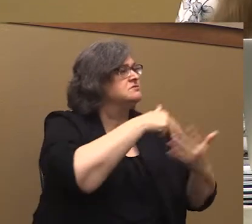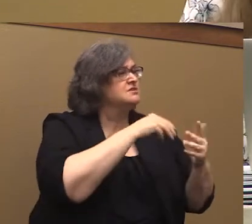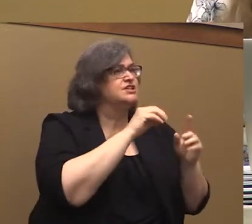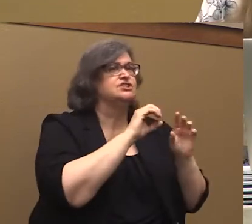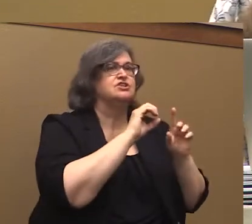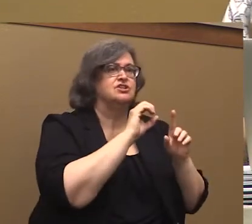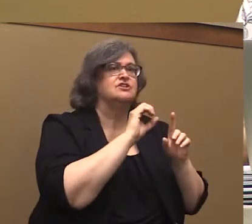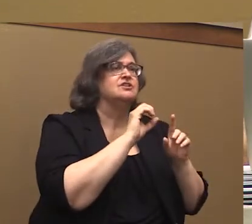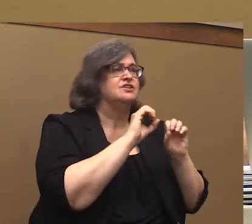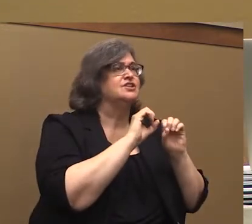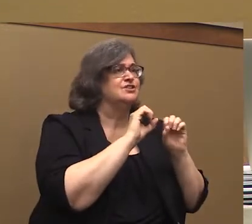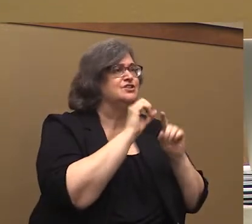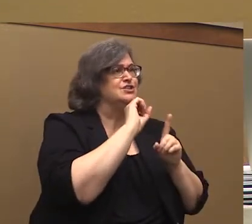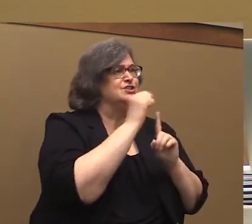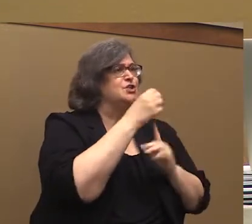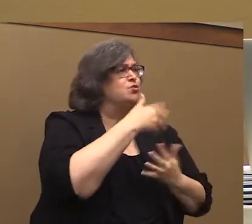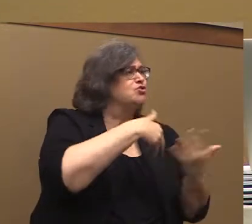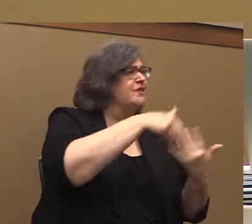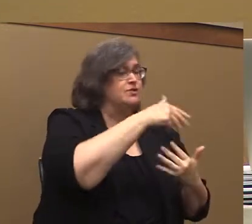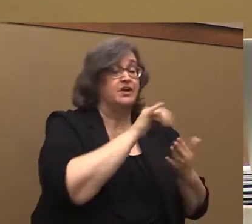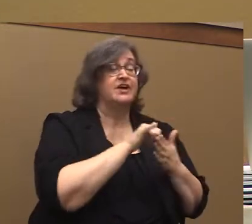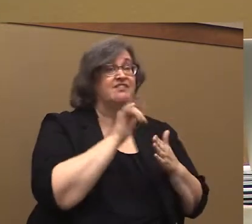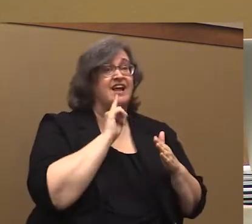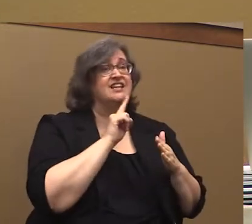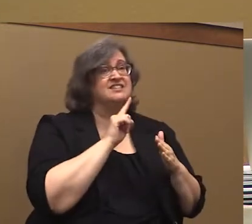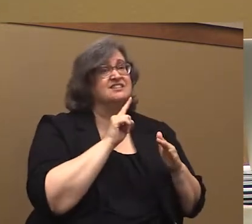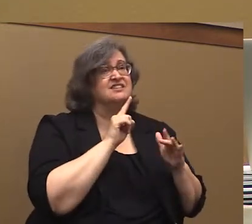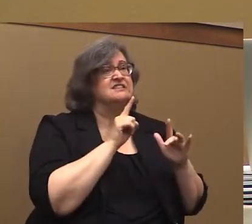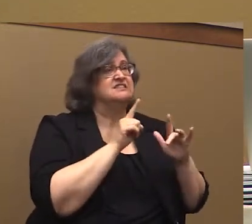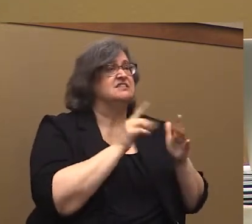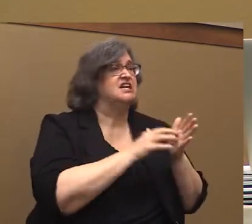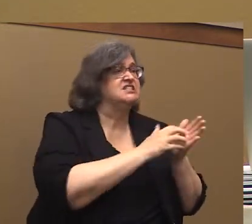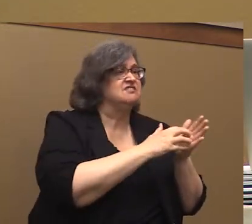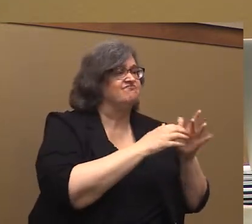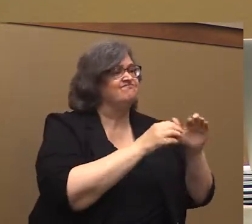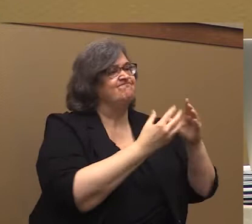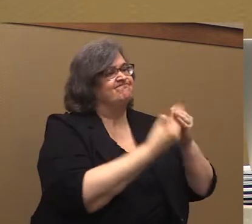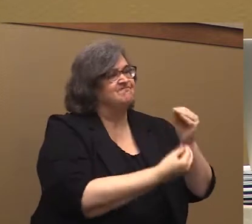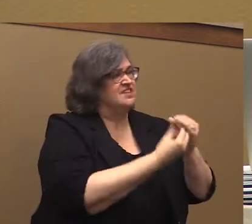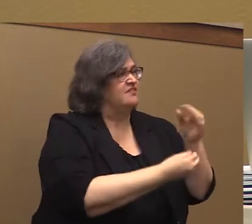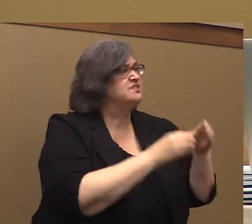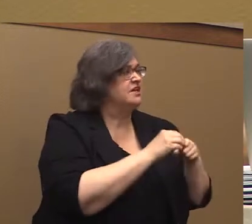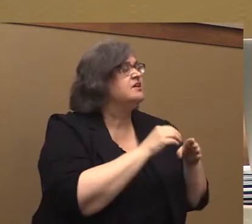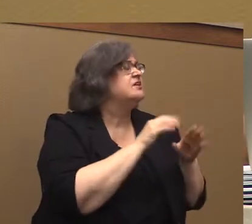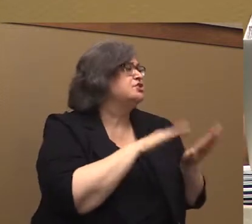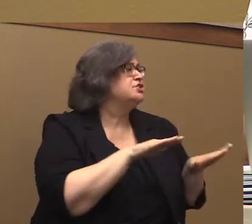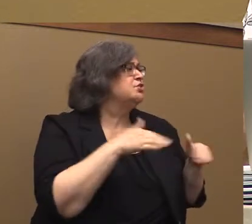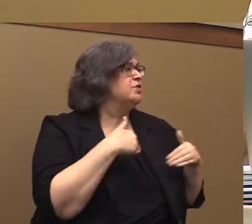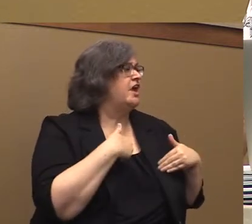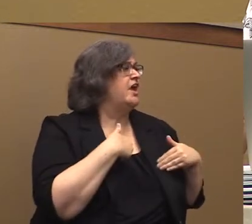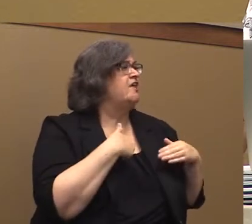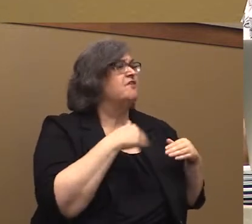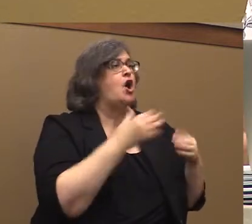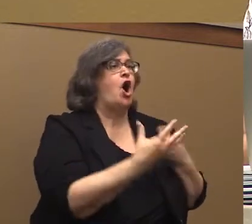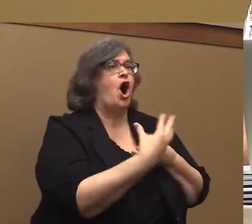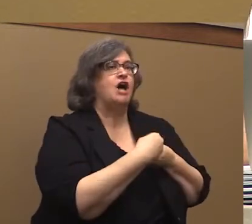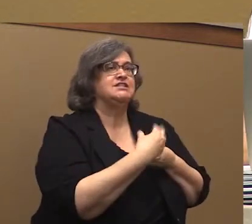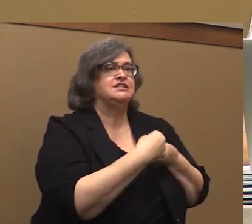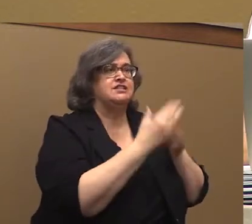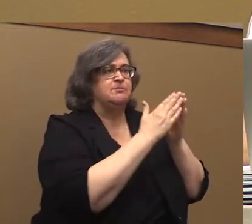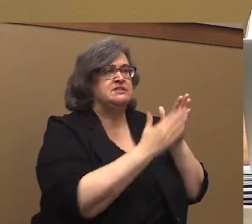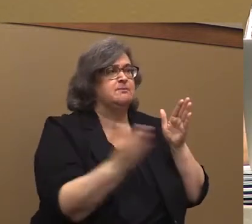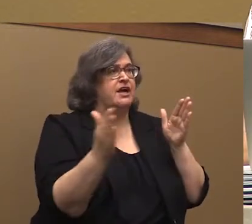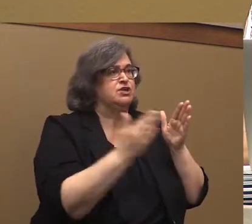And this is another deficit in children who have autism spectrum